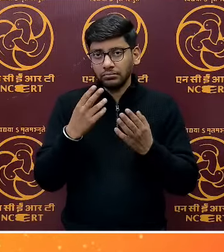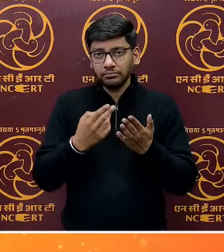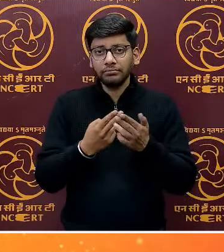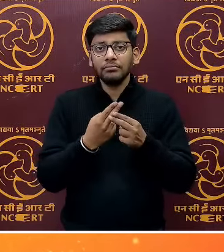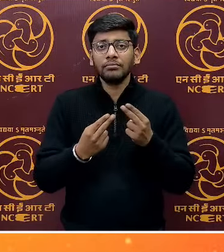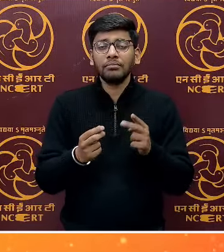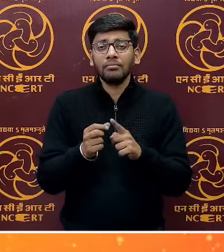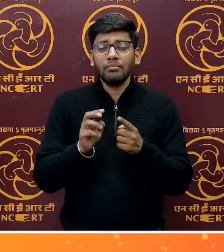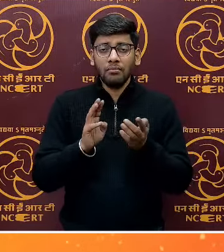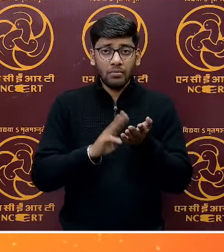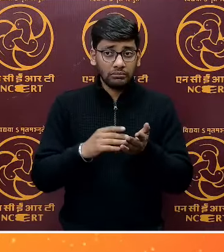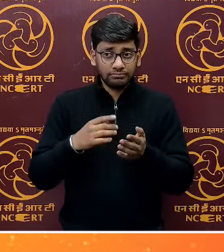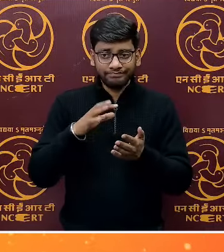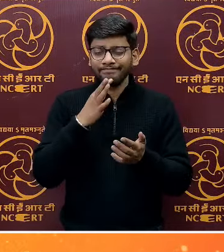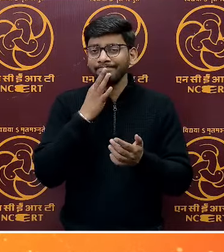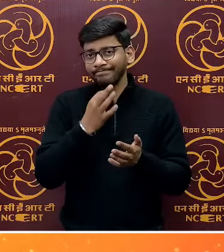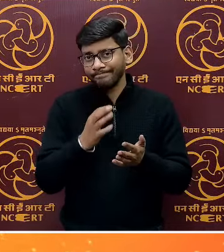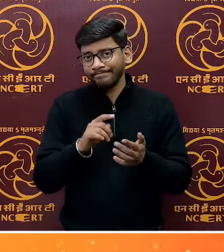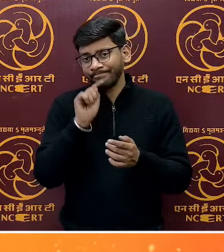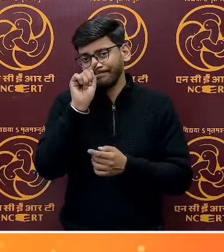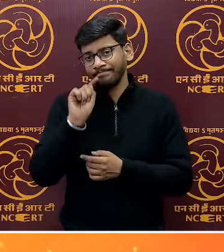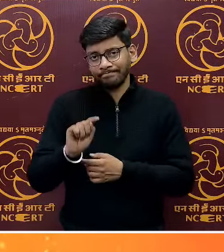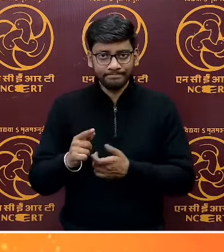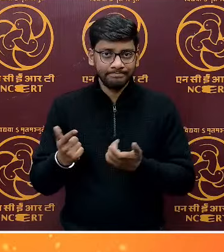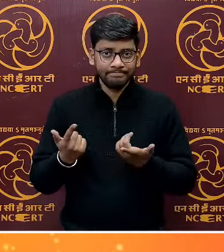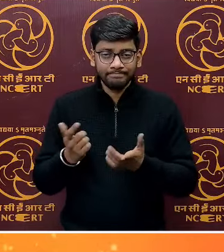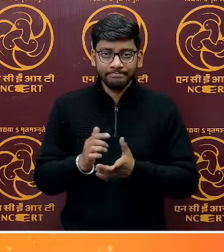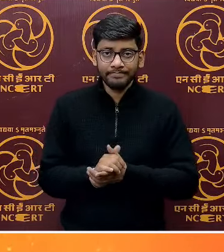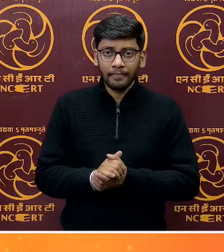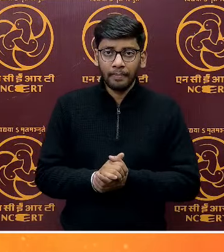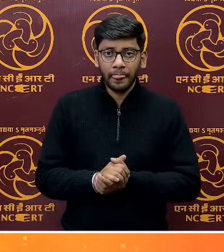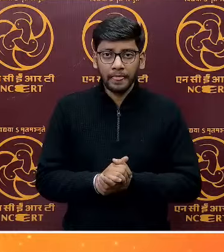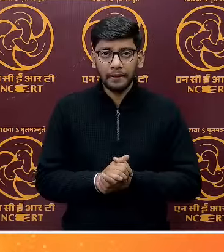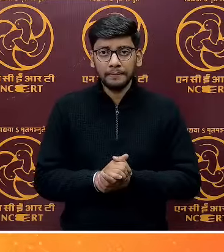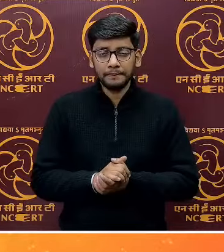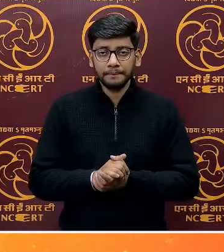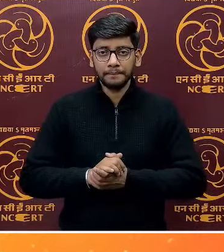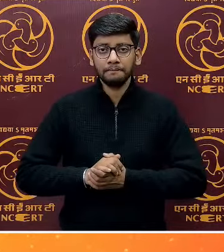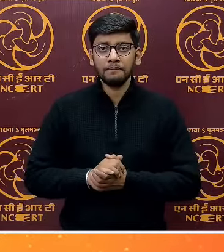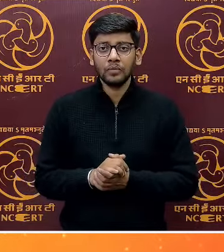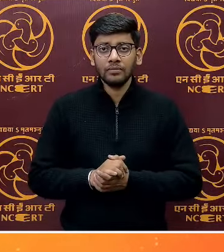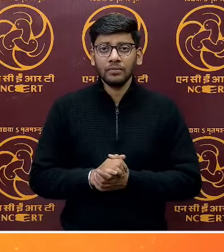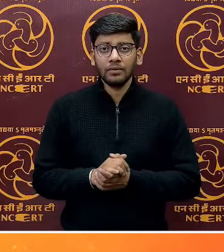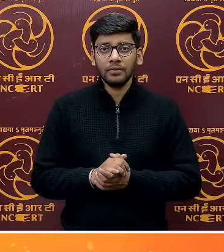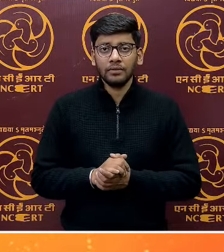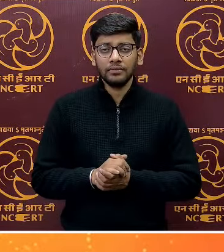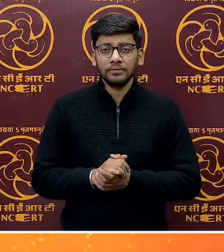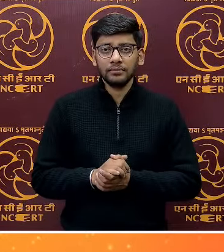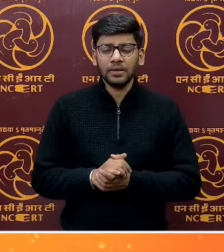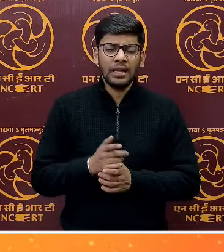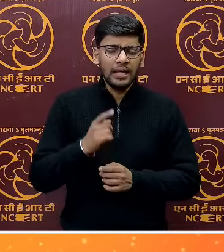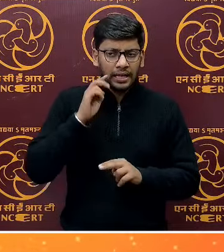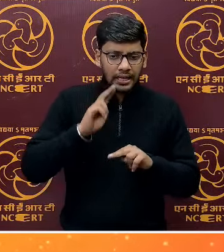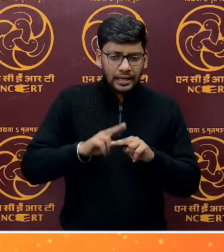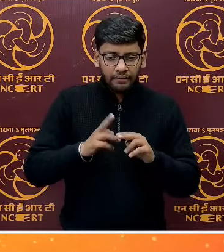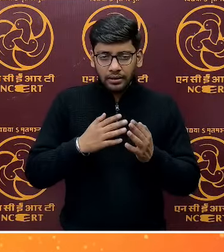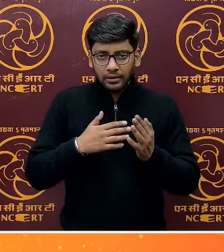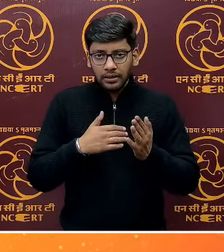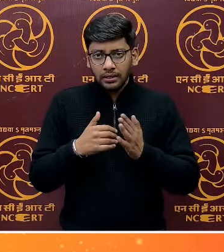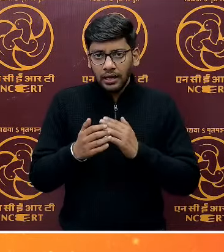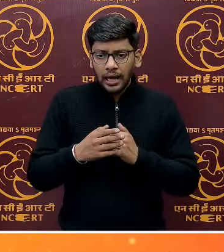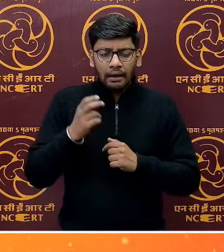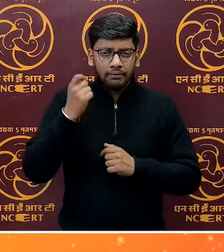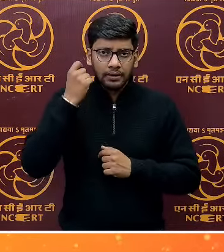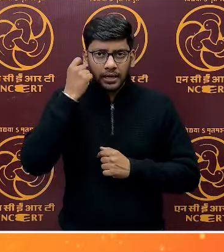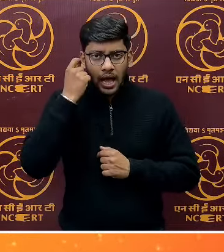also the living. most important thing is to have a flair for language, to